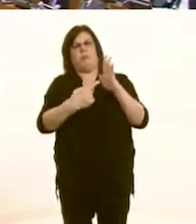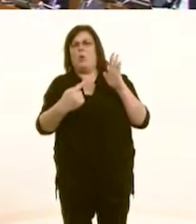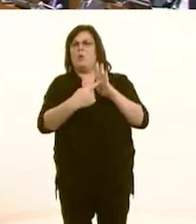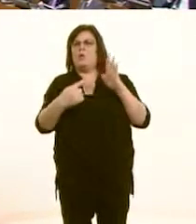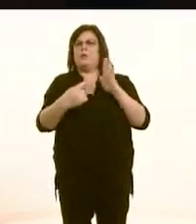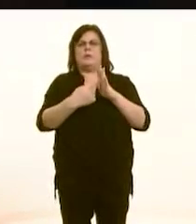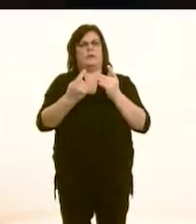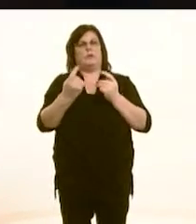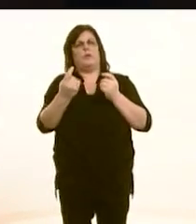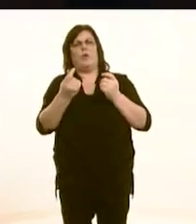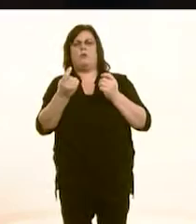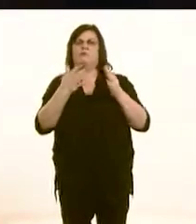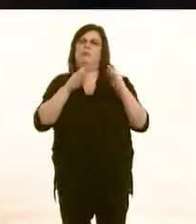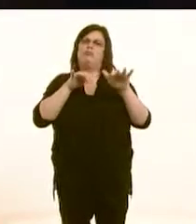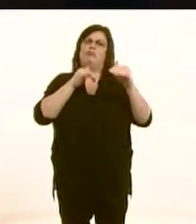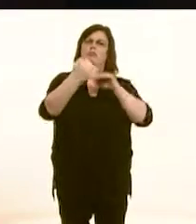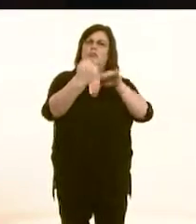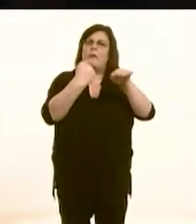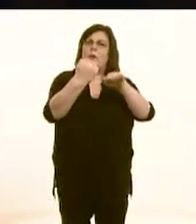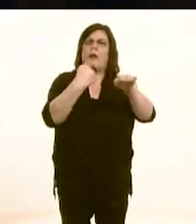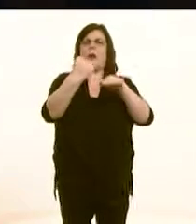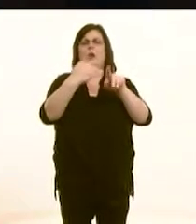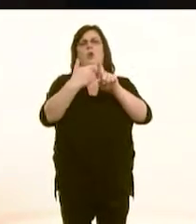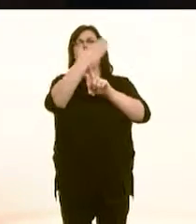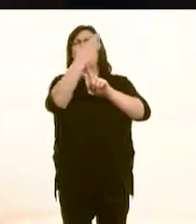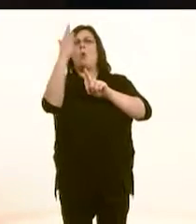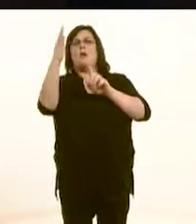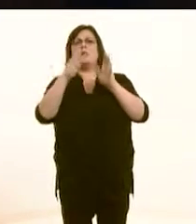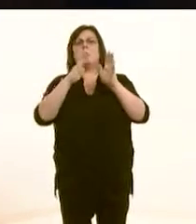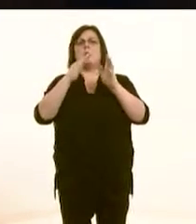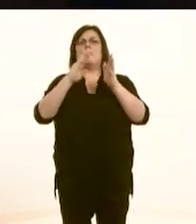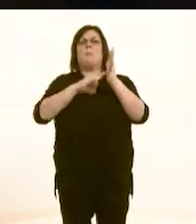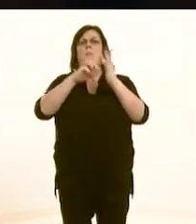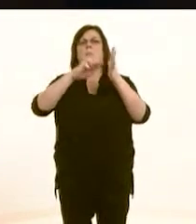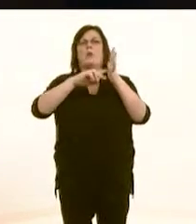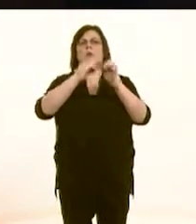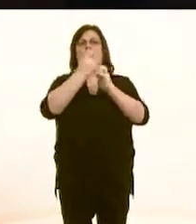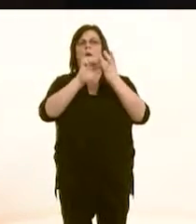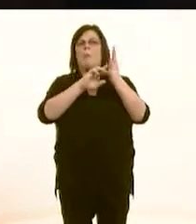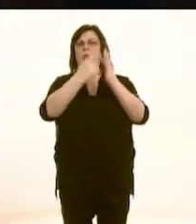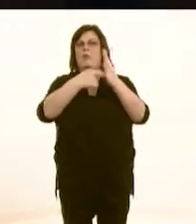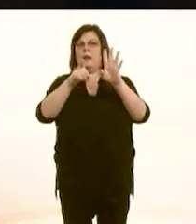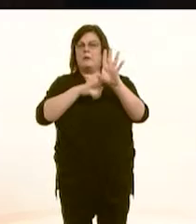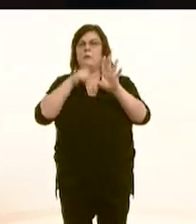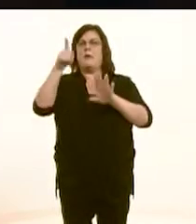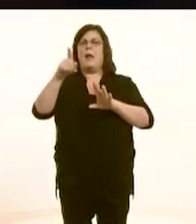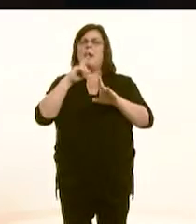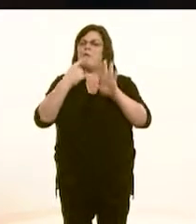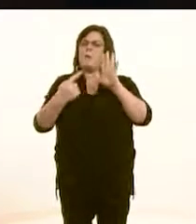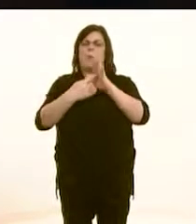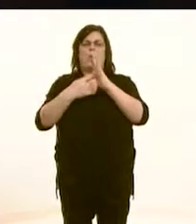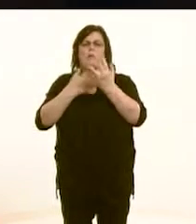traffic management in north-west Montgomeryshire, and also forms a key arterial route. And in the context of